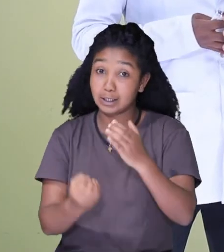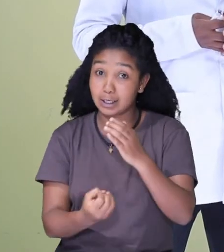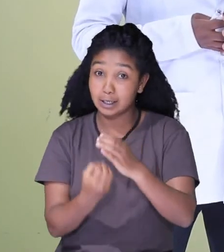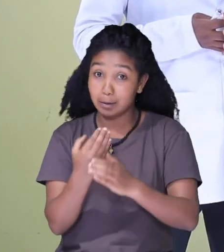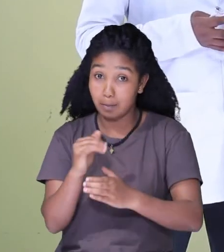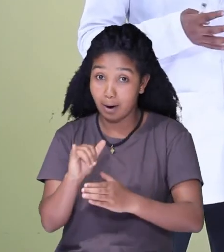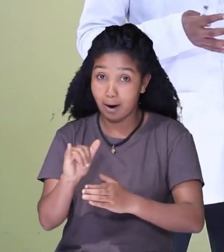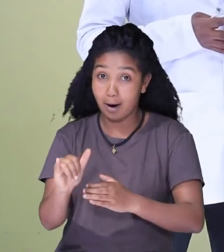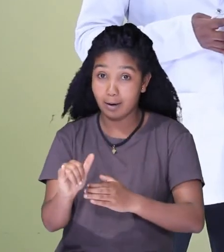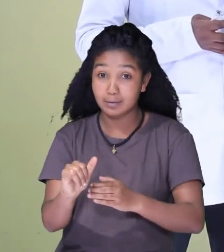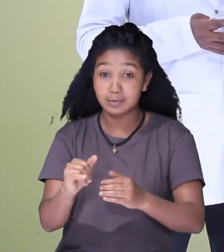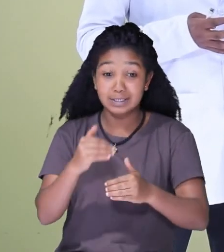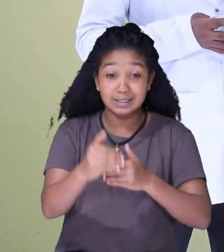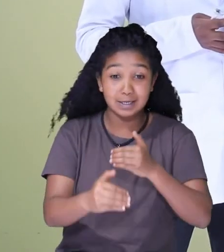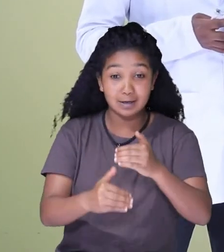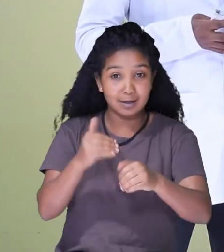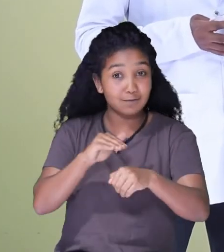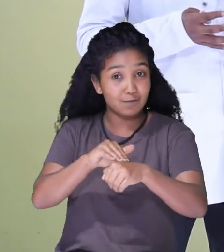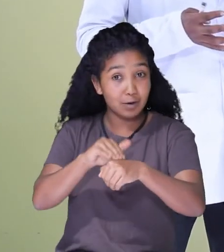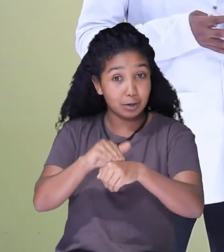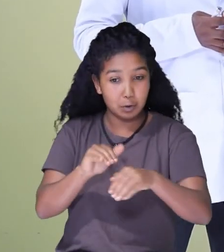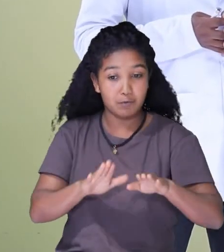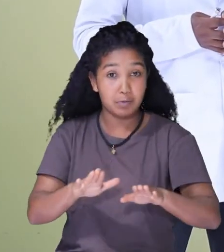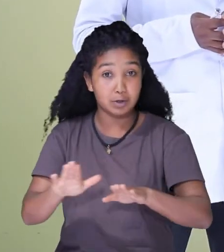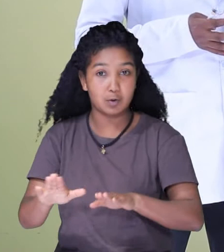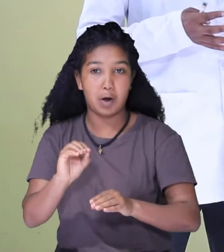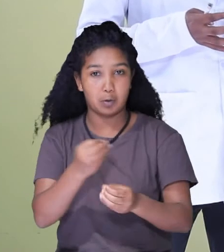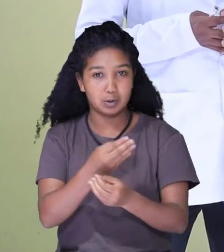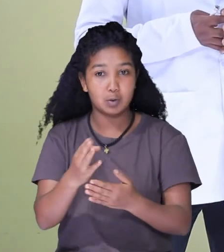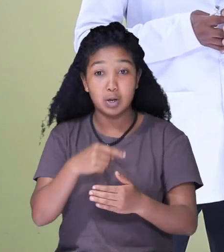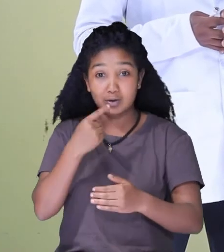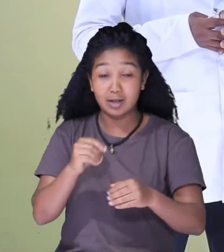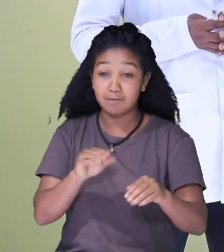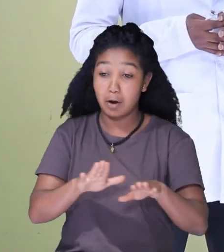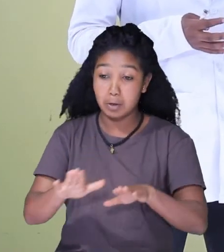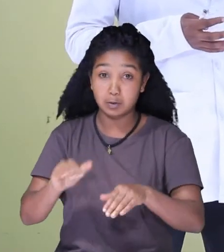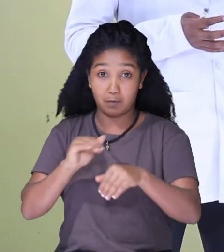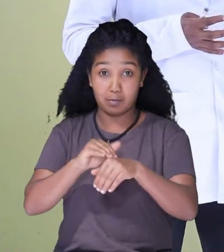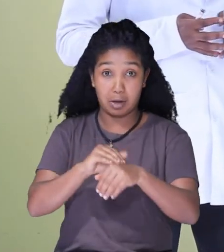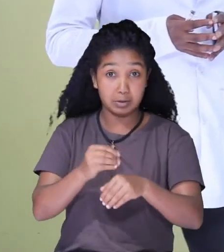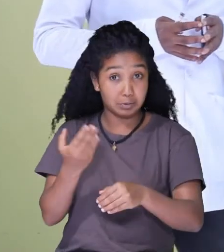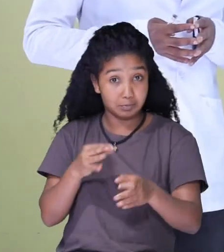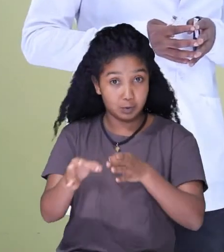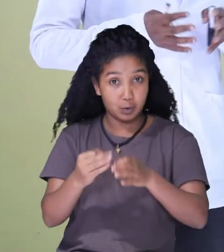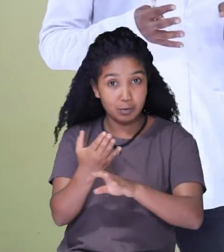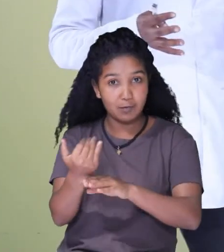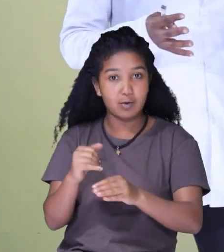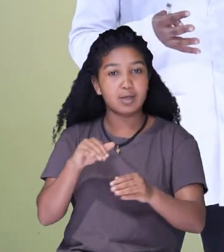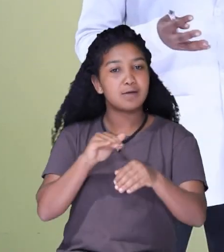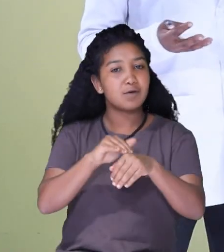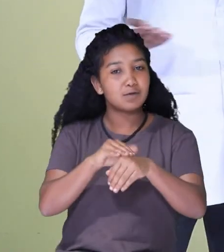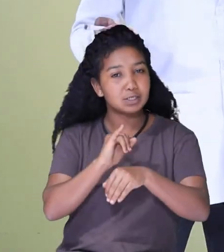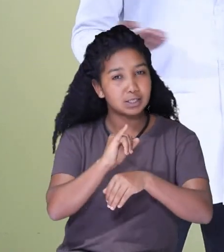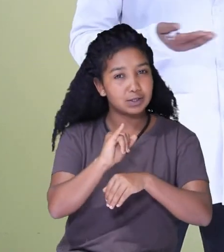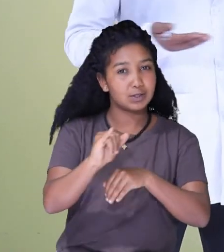generated by serious vibration of an object. When you say vibration, as I told you before,